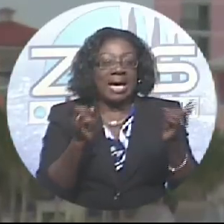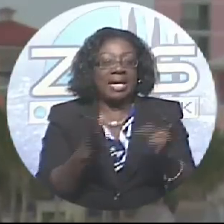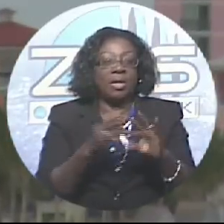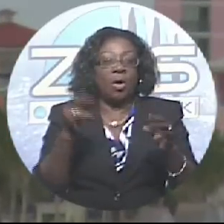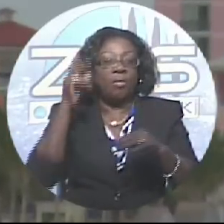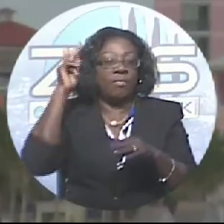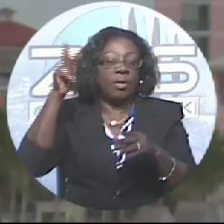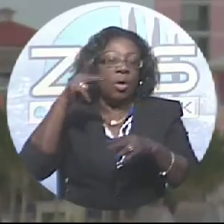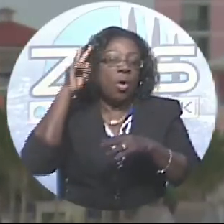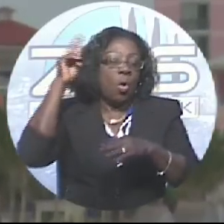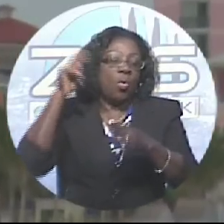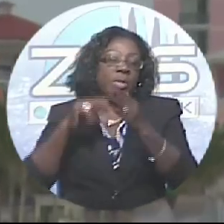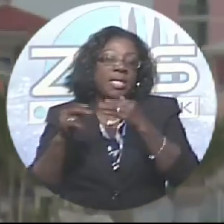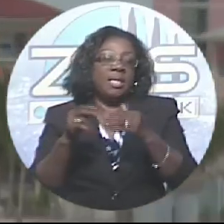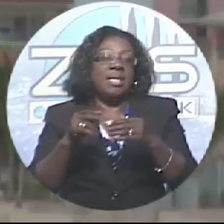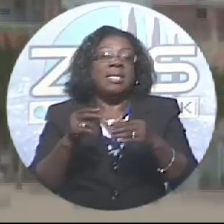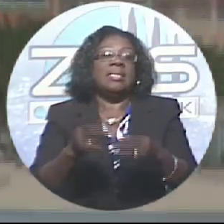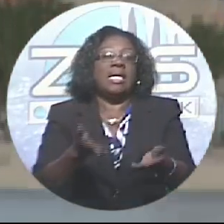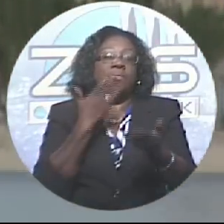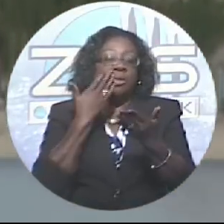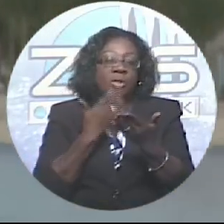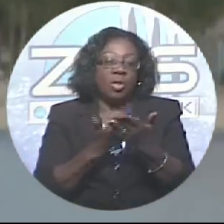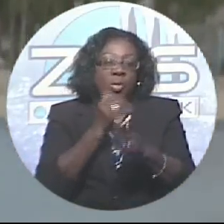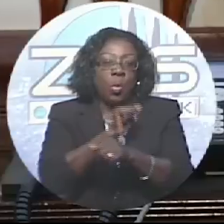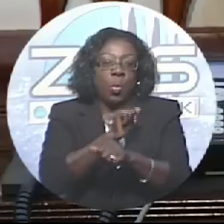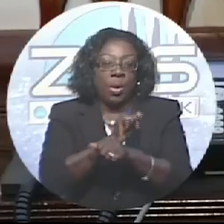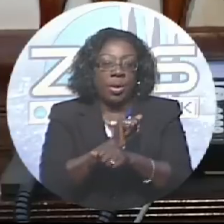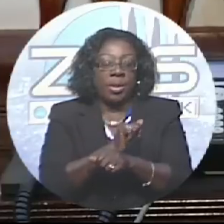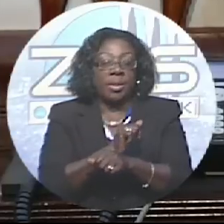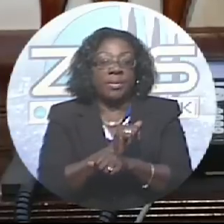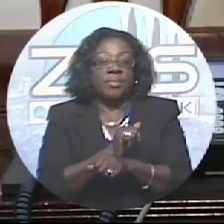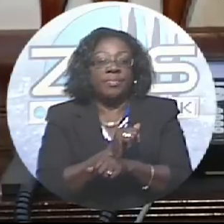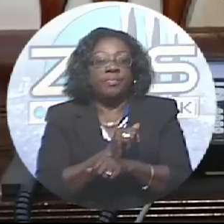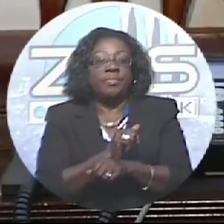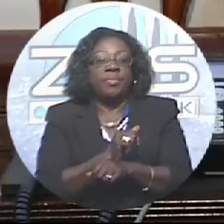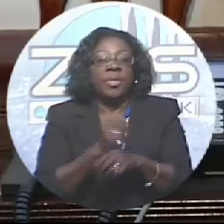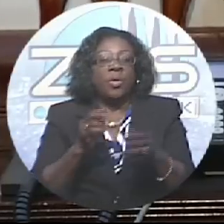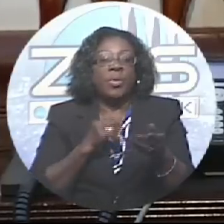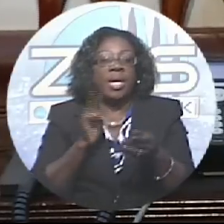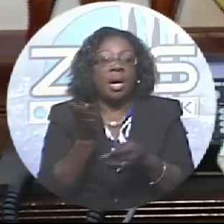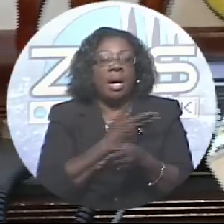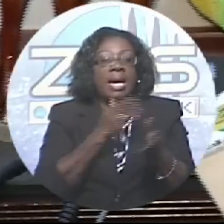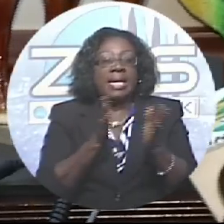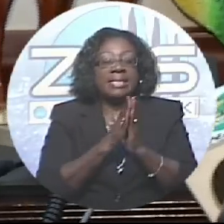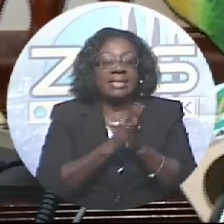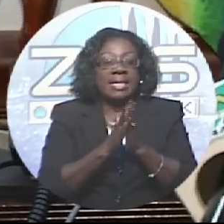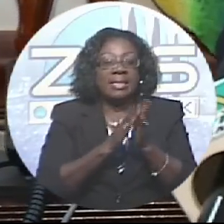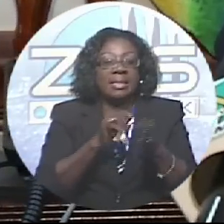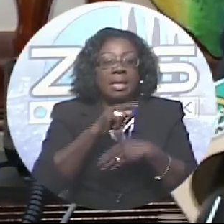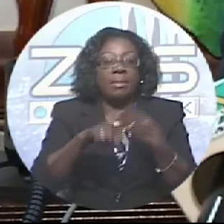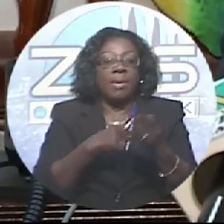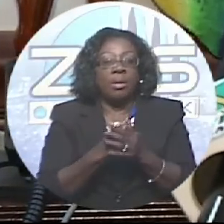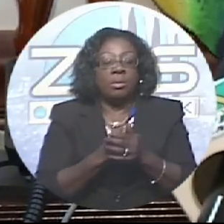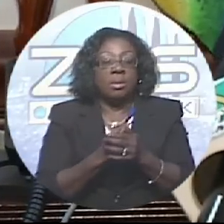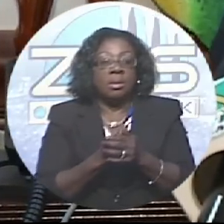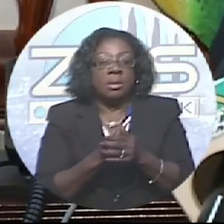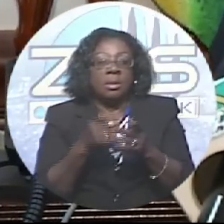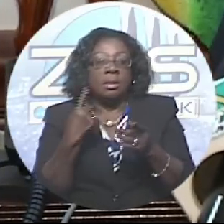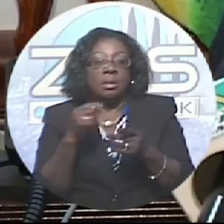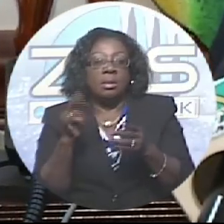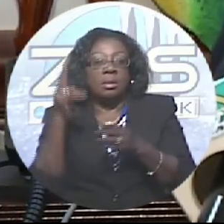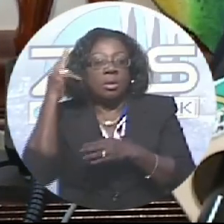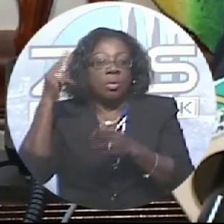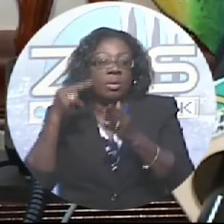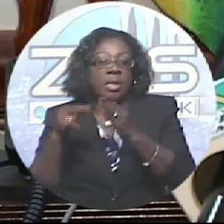unbelievably well, and says their position is this. Not only are we excited about it, but I think more importantly, we'd like to do more within